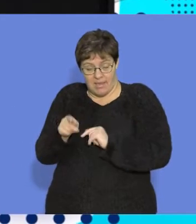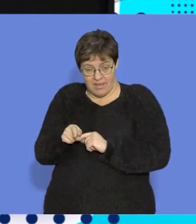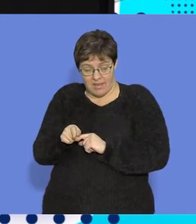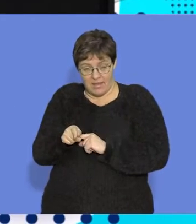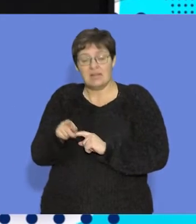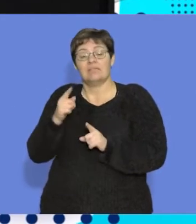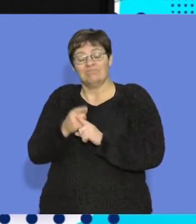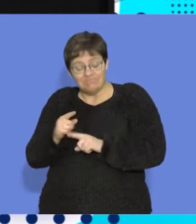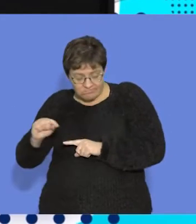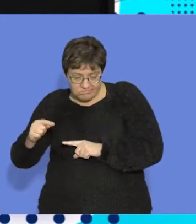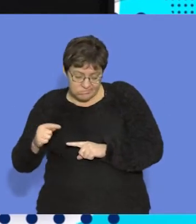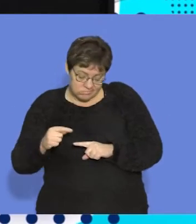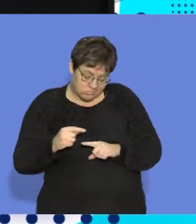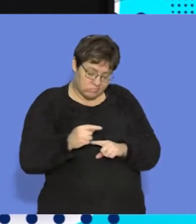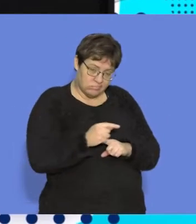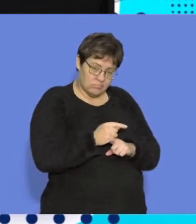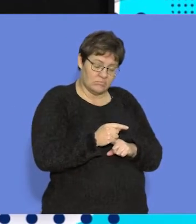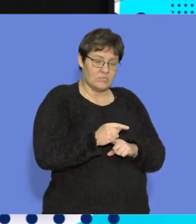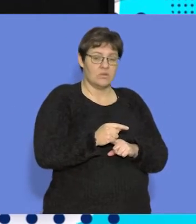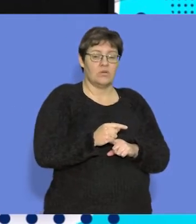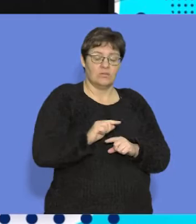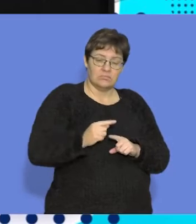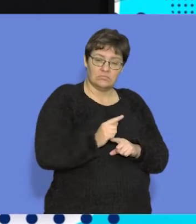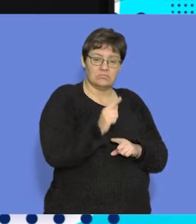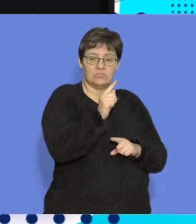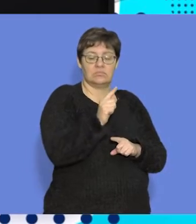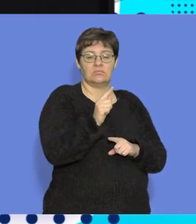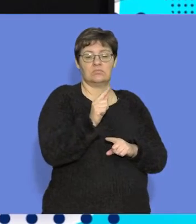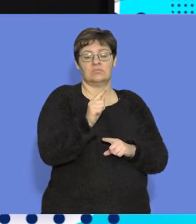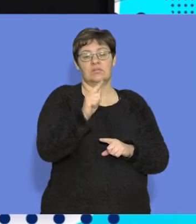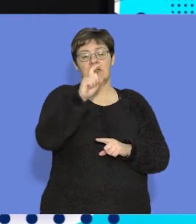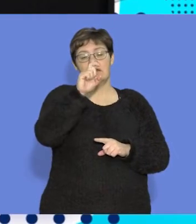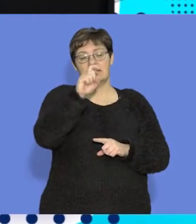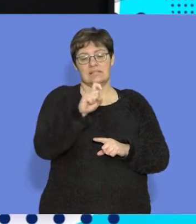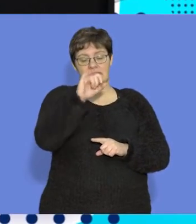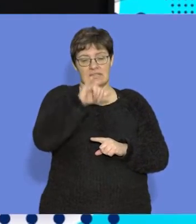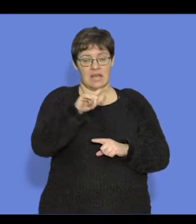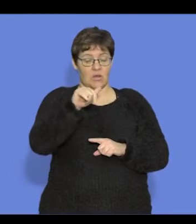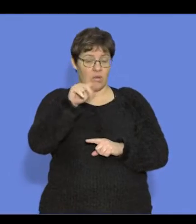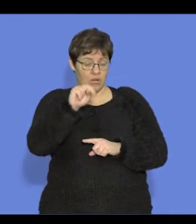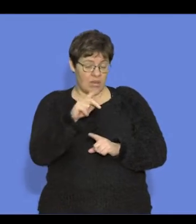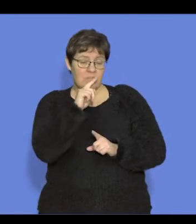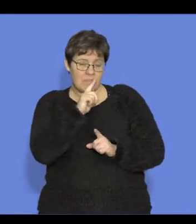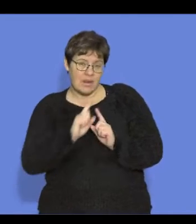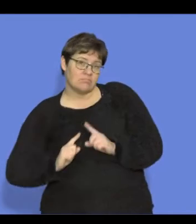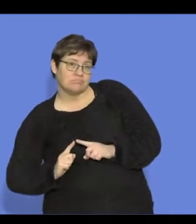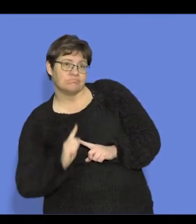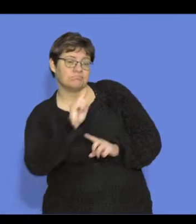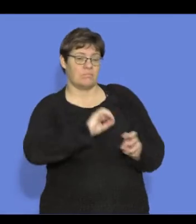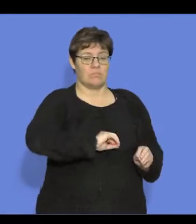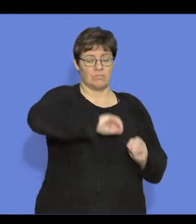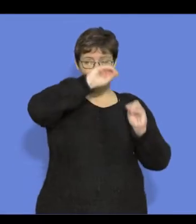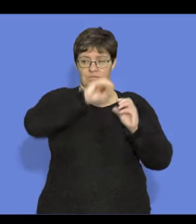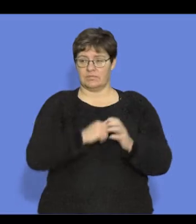to travel through the root to the xylem, which will transport it upwards. So this